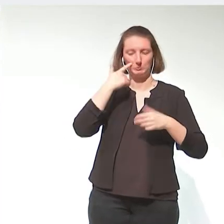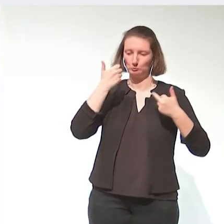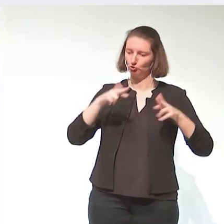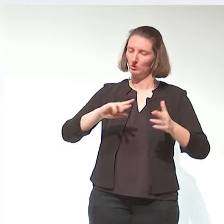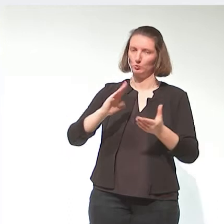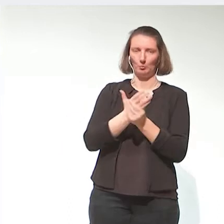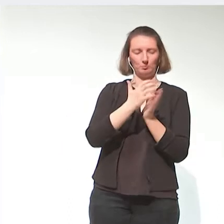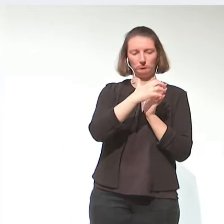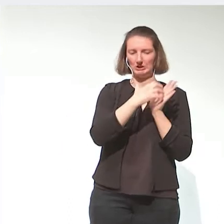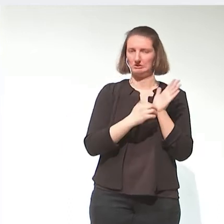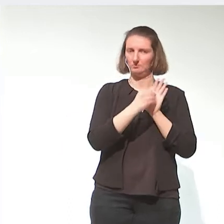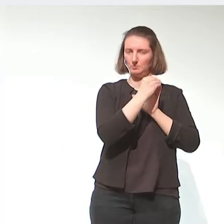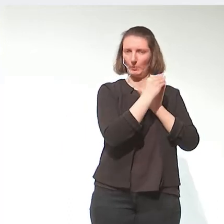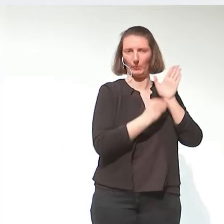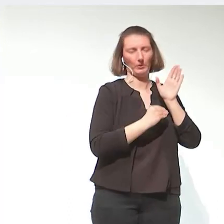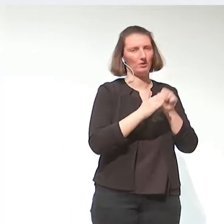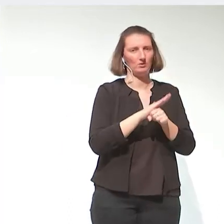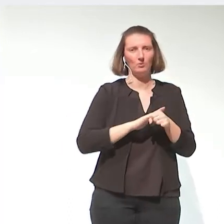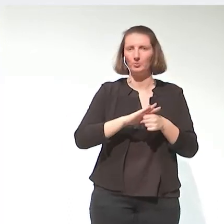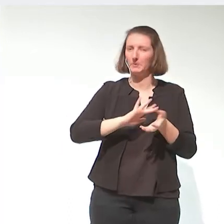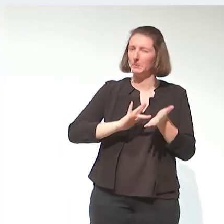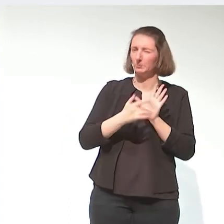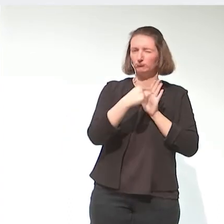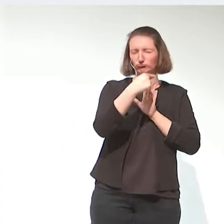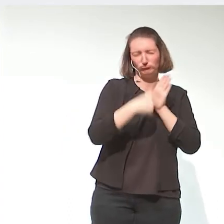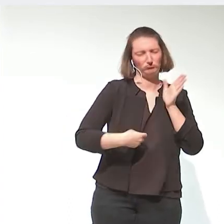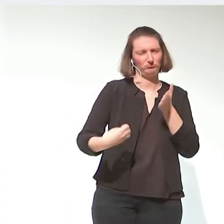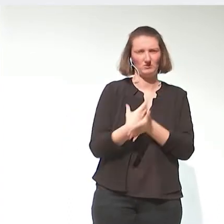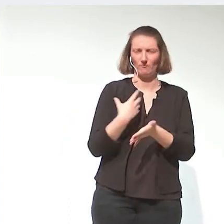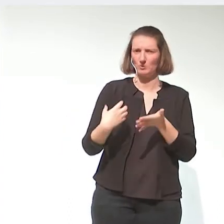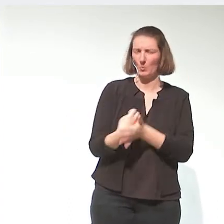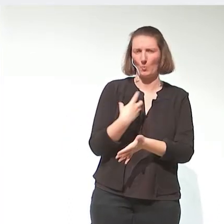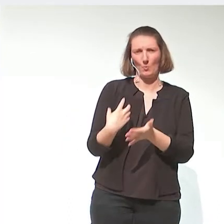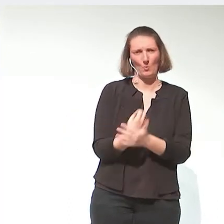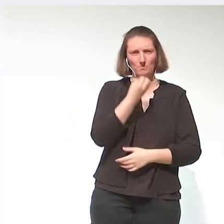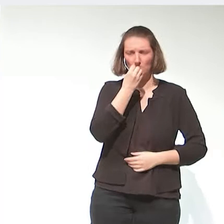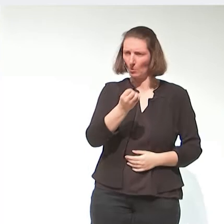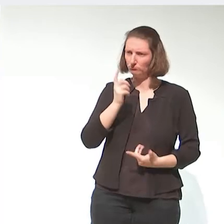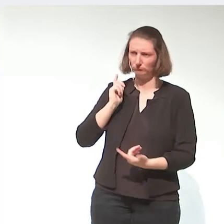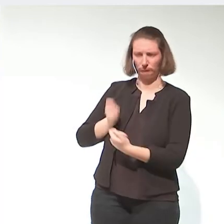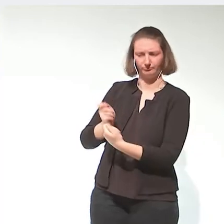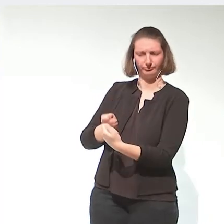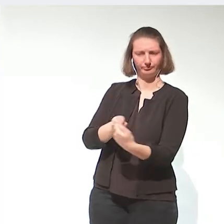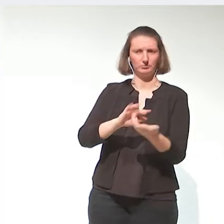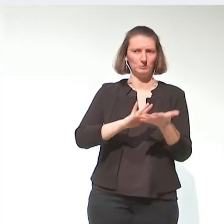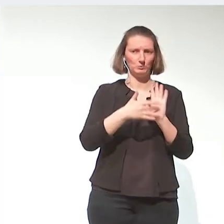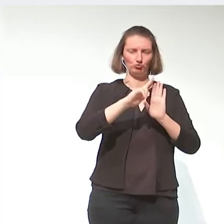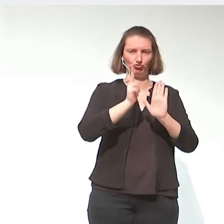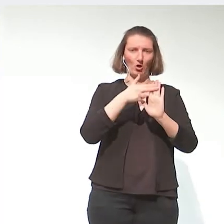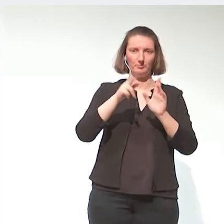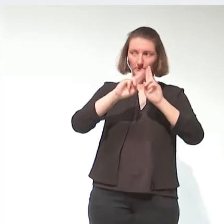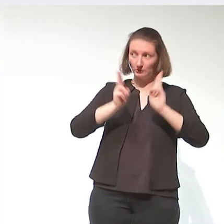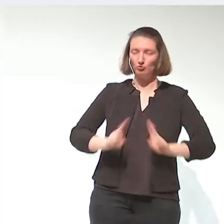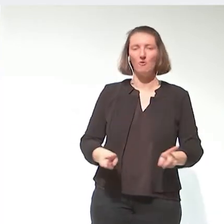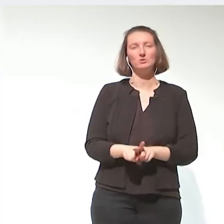place, and also refers to international standards and obligations. For example, those which emanate from the Web Accessibility Directive, from